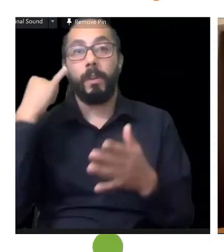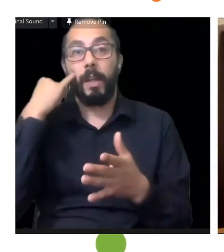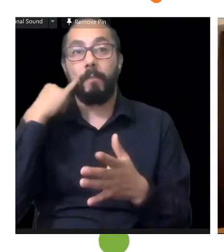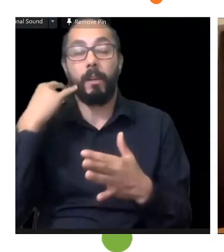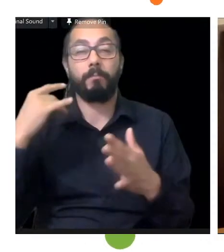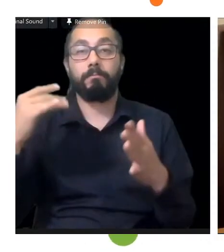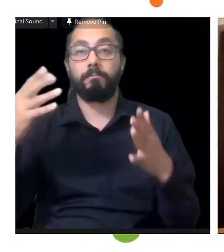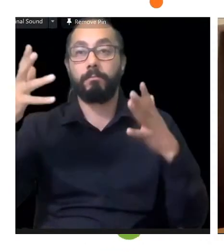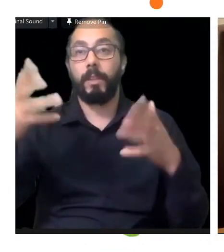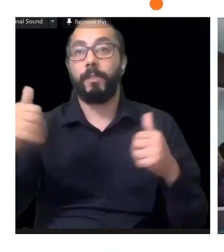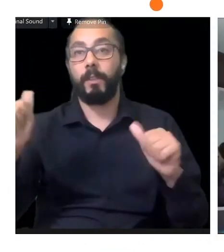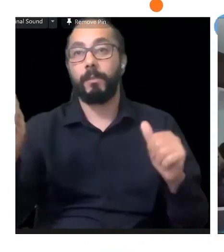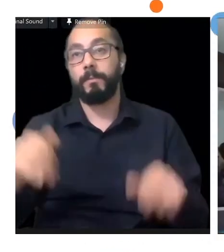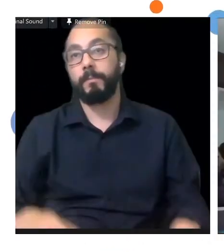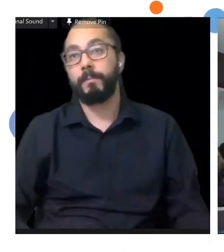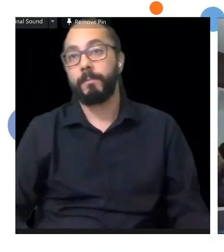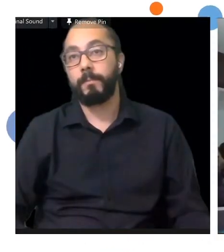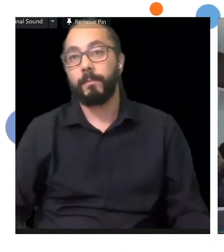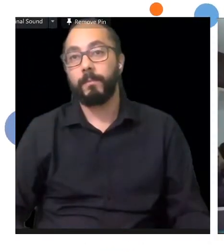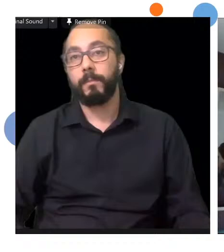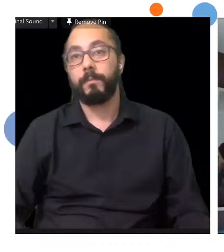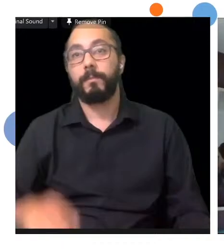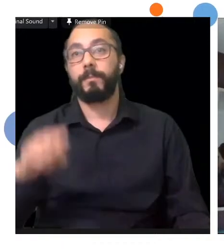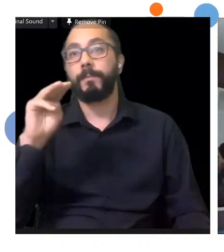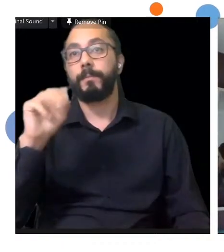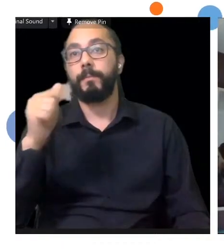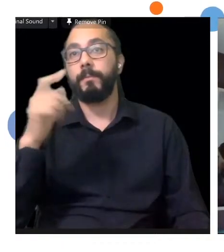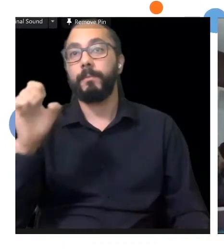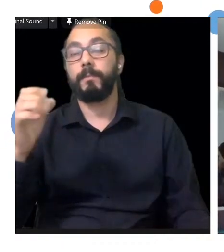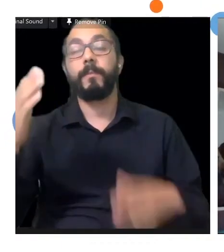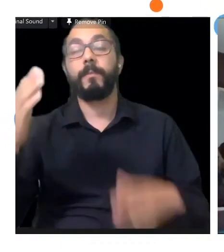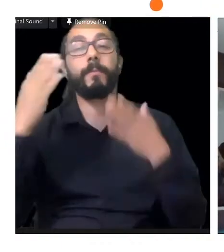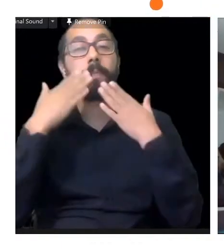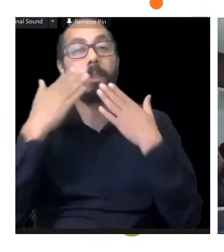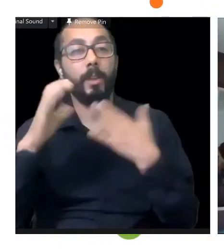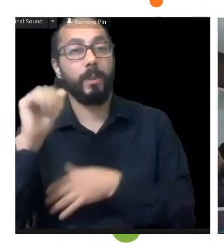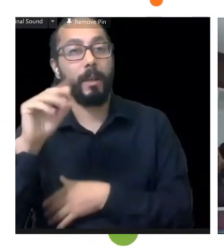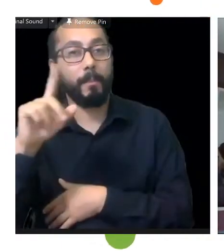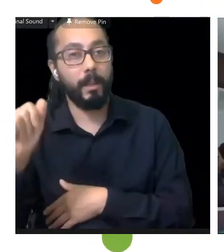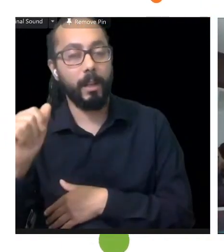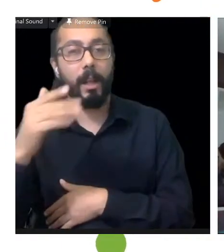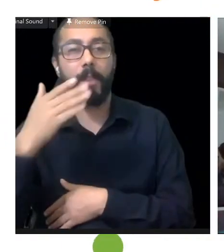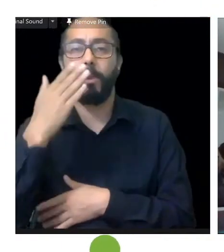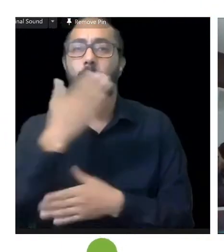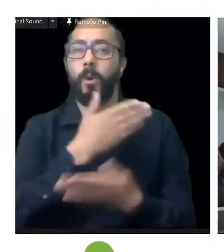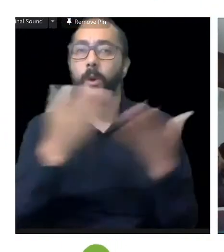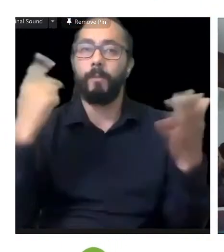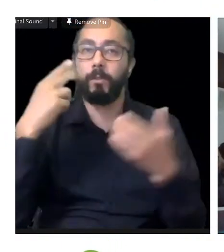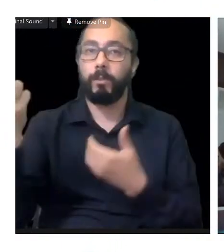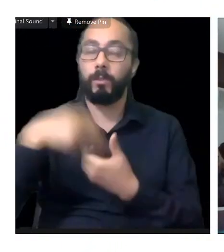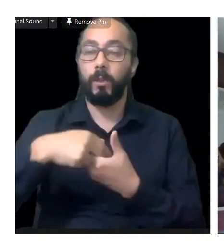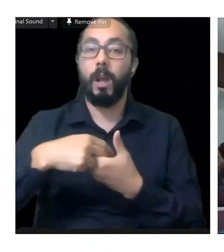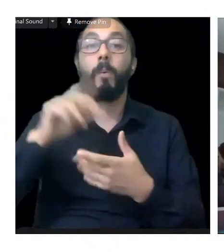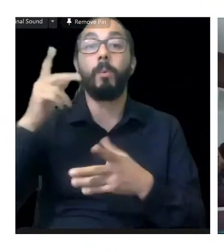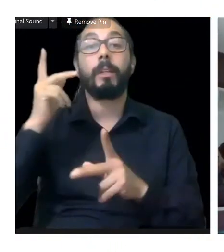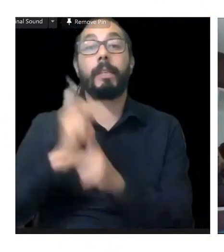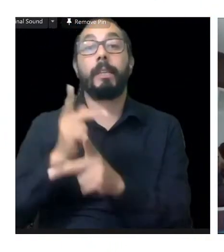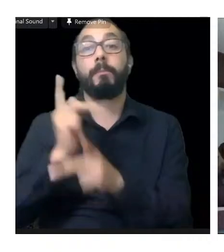pieces. Maggie? Thanks so much, Camilla. And thank you so much for everybody for joining us today. As Camilla said, we're going to keep the chat box open.